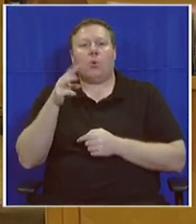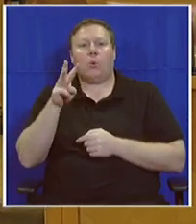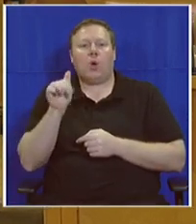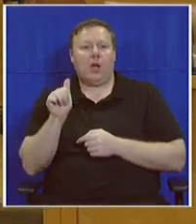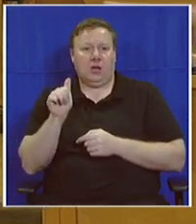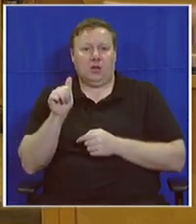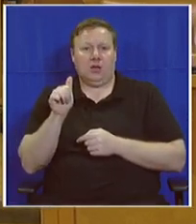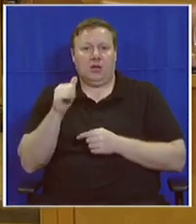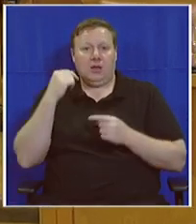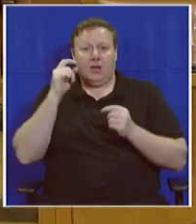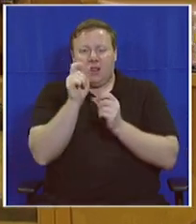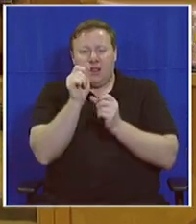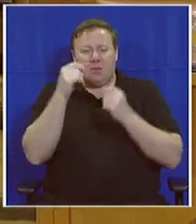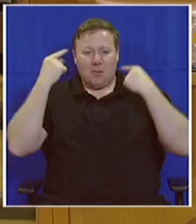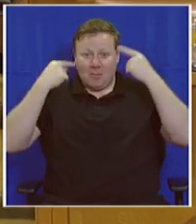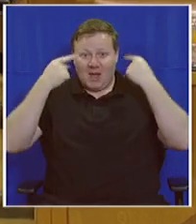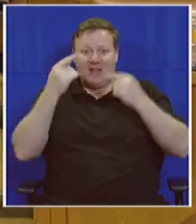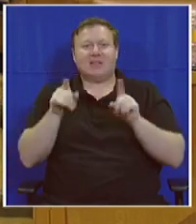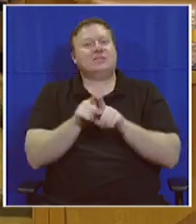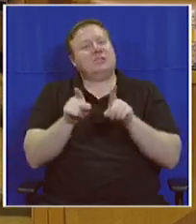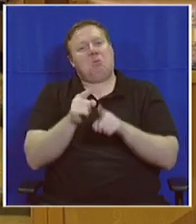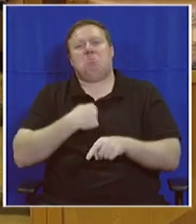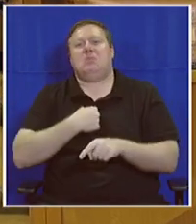bit mad sometimes.